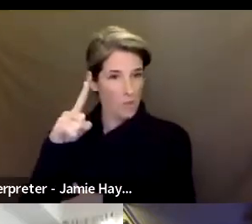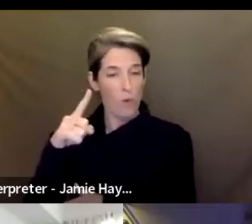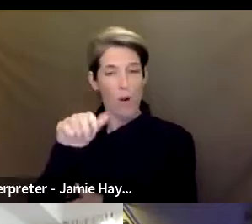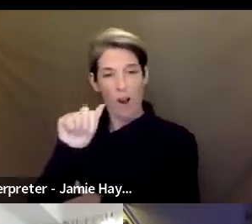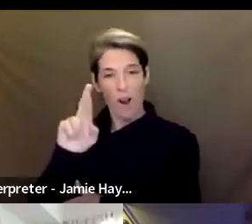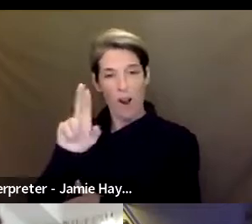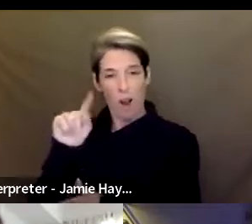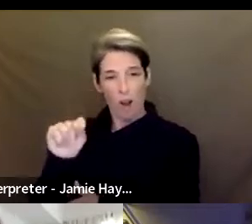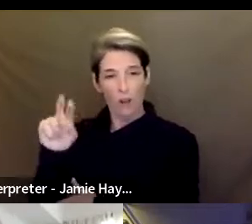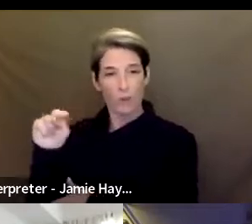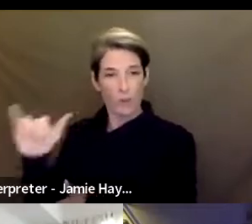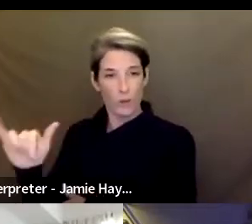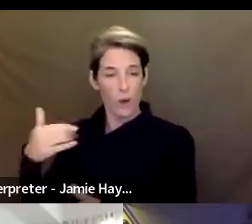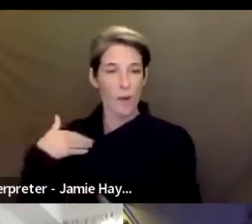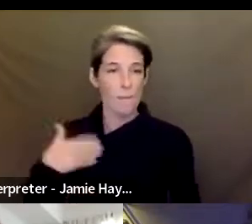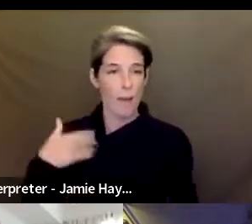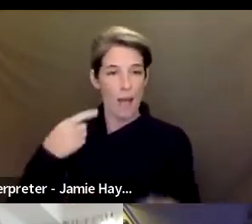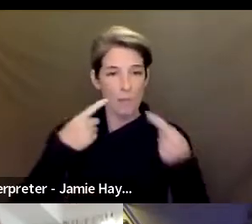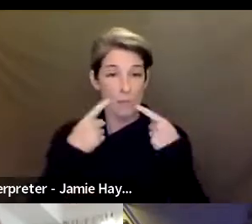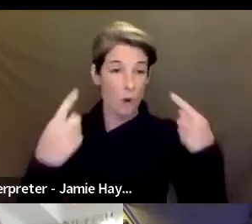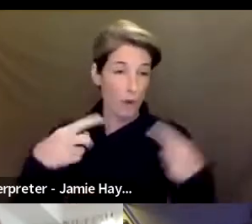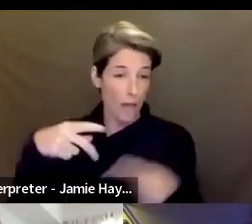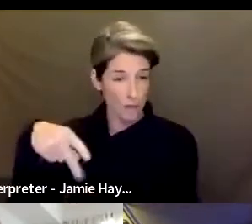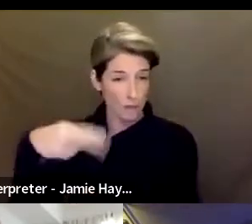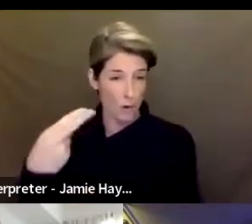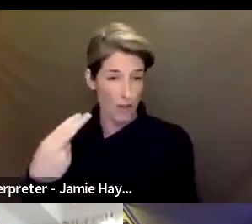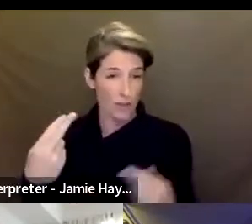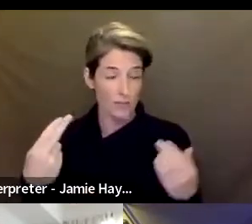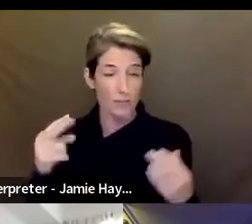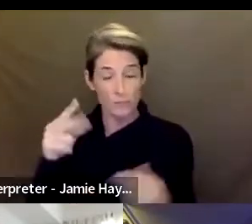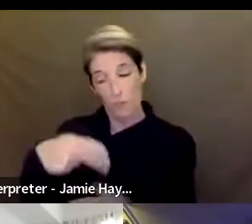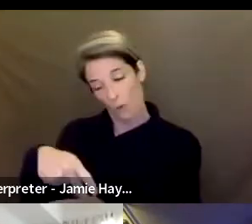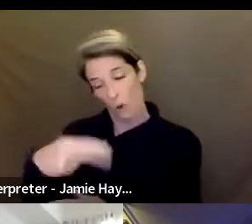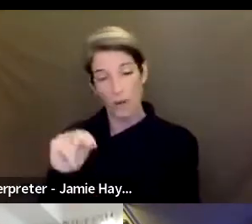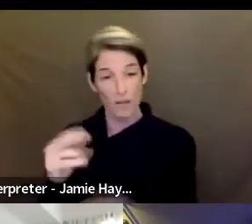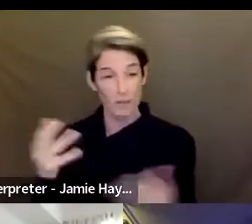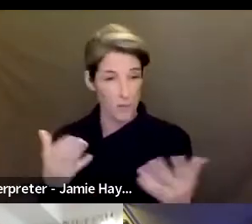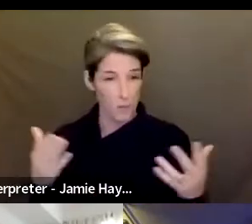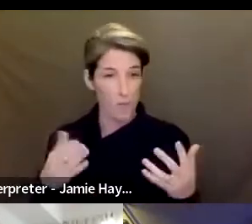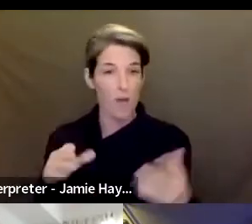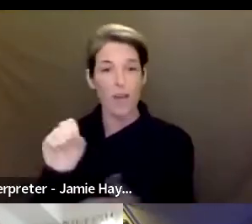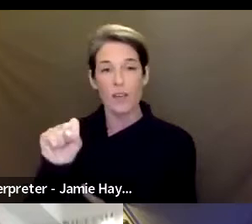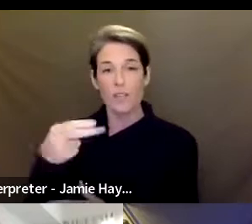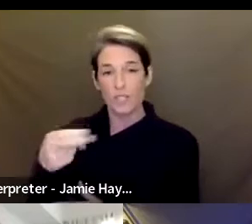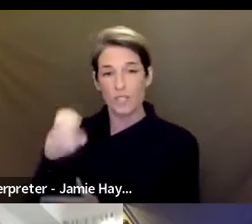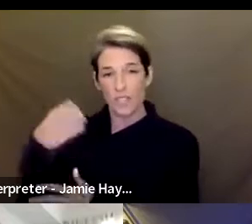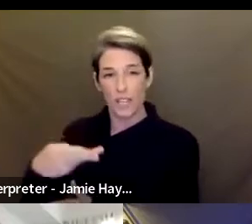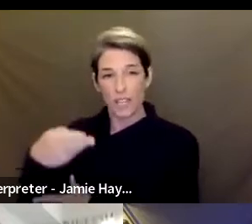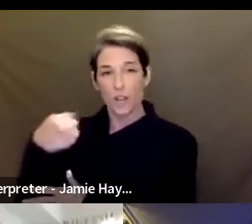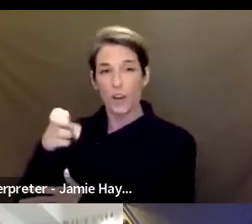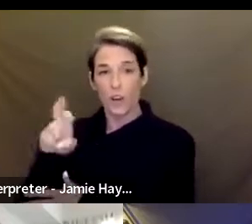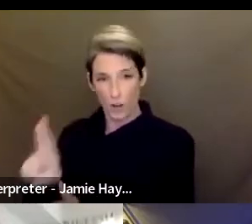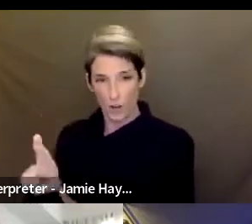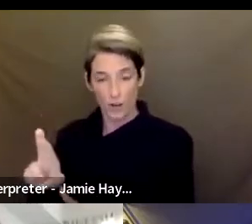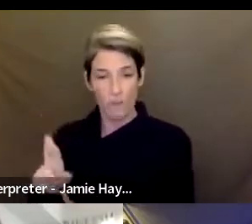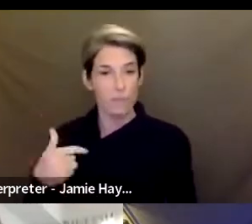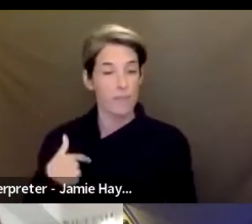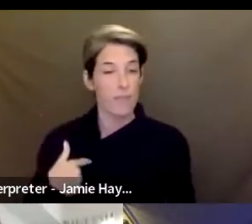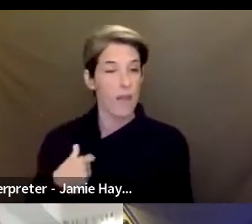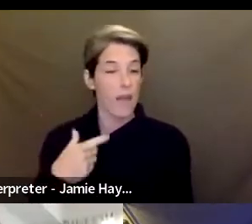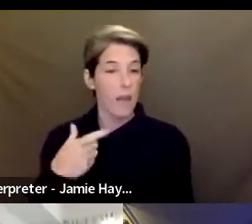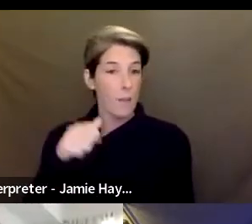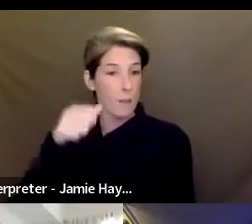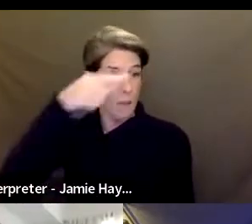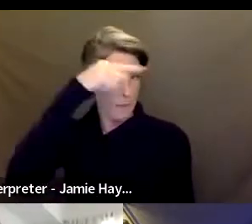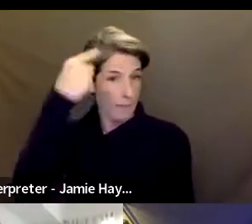Physical description: I am a Black woman, a pale Black woman with albinism. I am currently wearing a tan